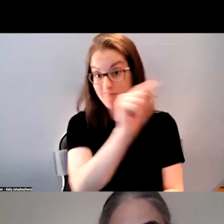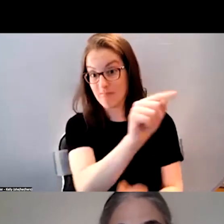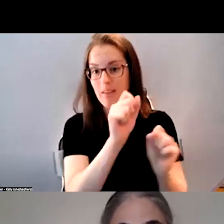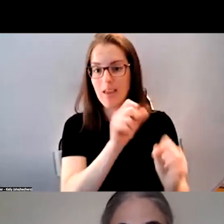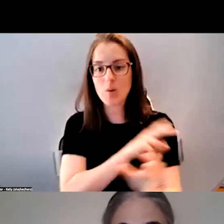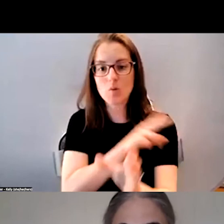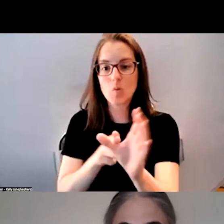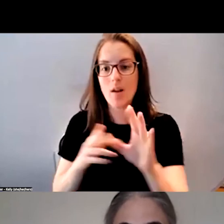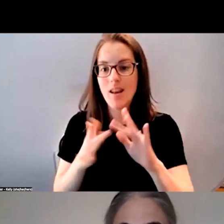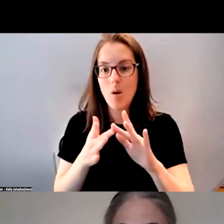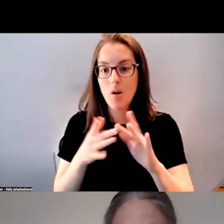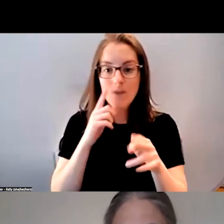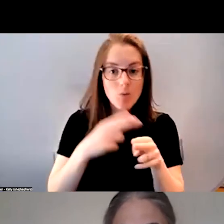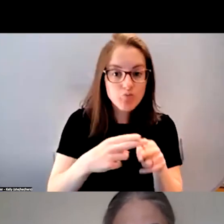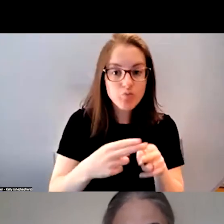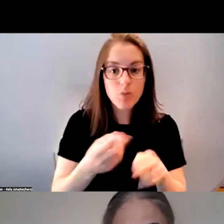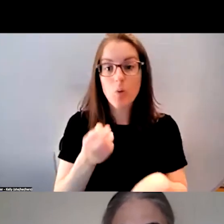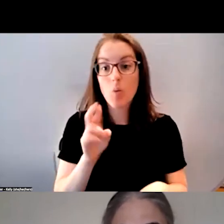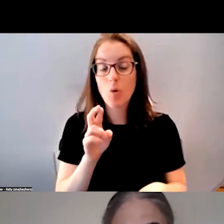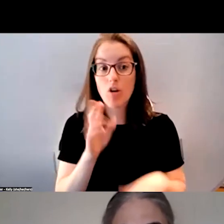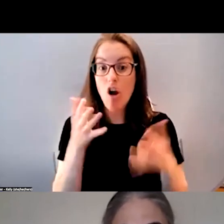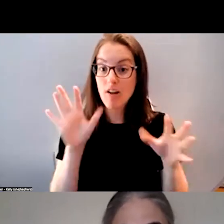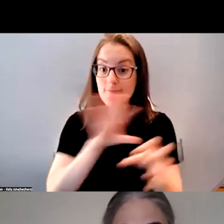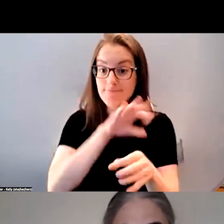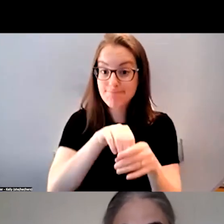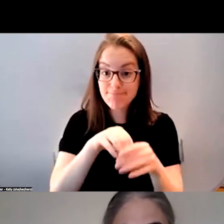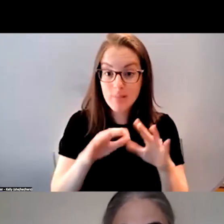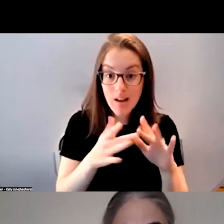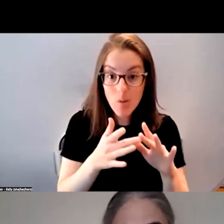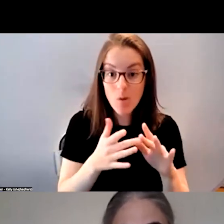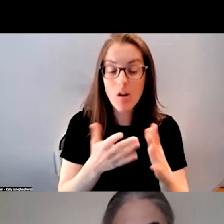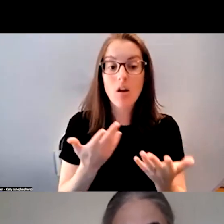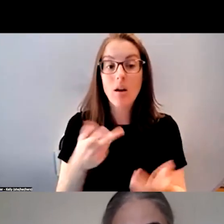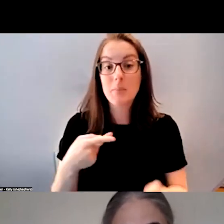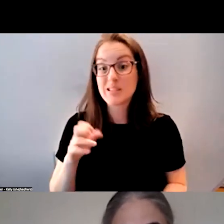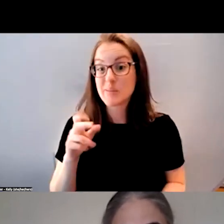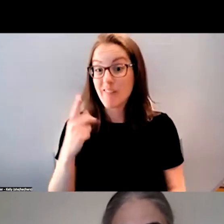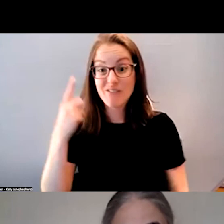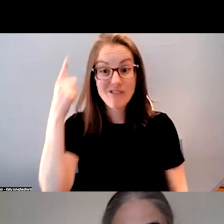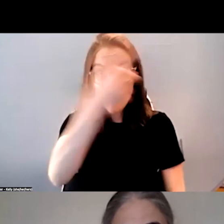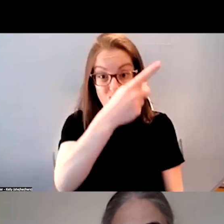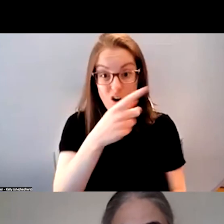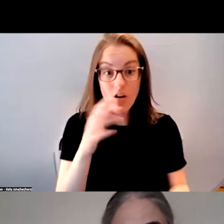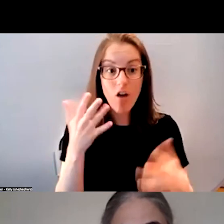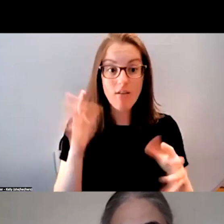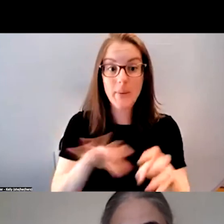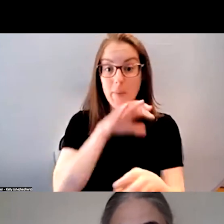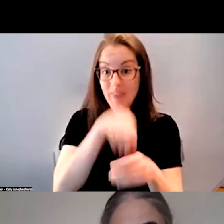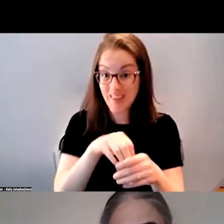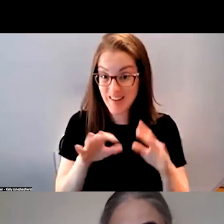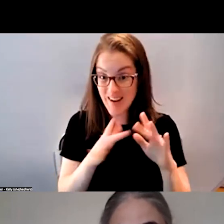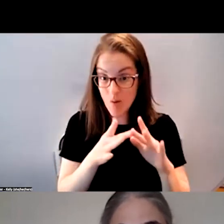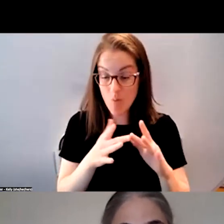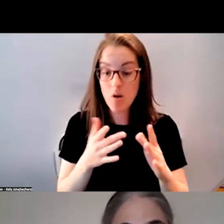or maybe they're planning to join the network. Or if the PCP is too far away and they're already in the network, there are some exceptions,